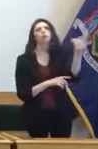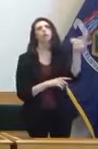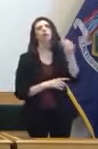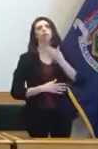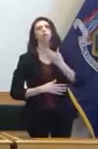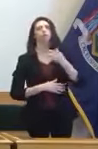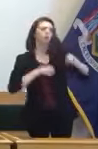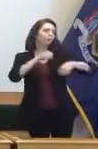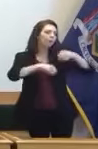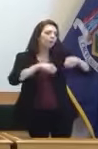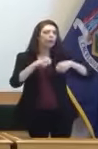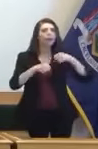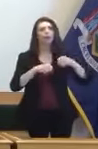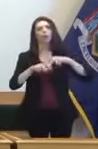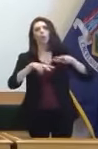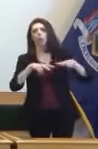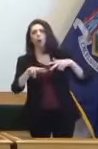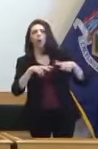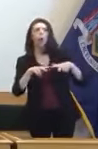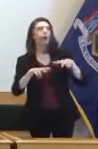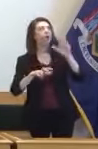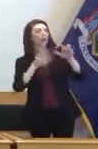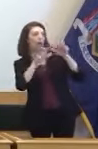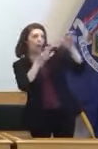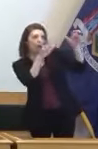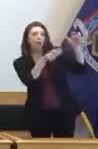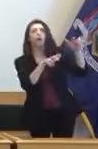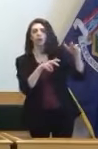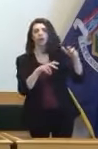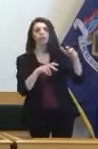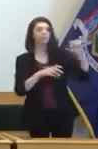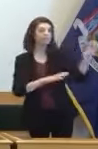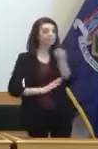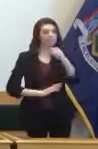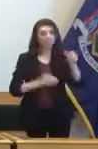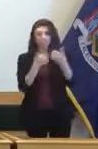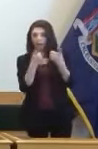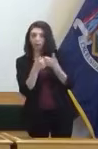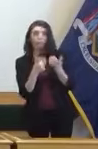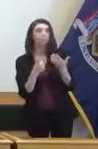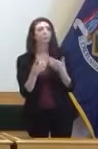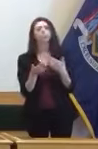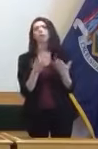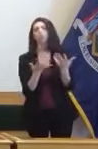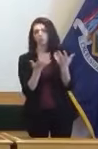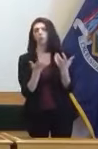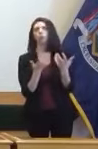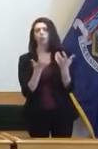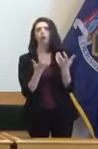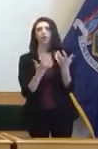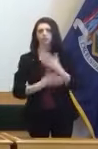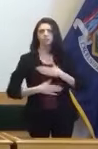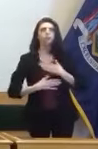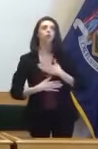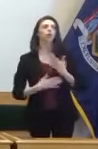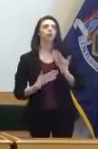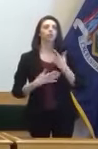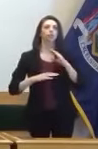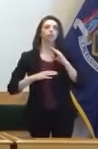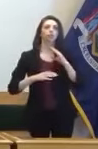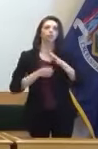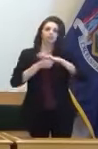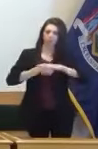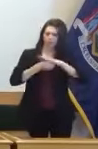the kids ride their bikes, go for walks or hikes, play tennis, whatever you want to do to get some relief